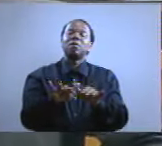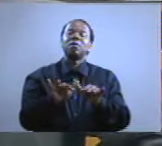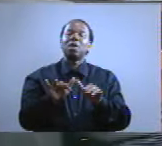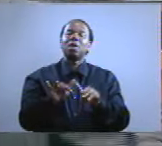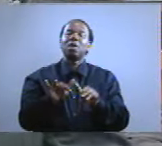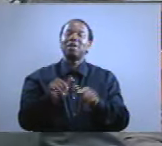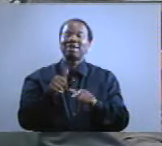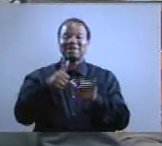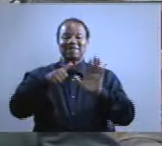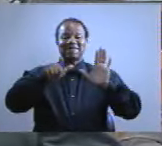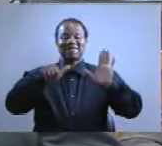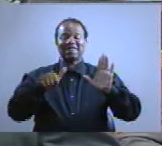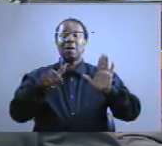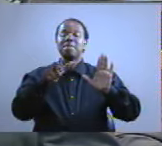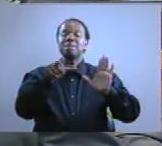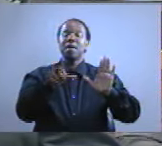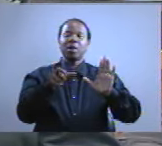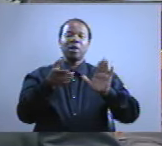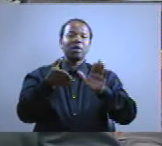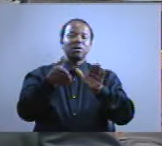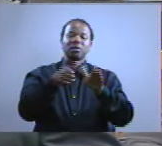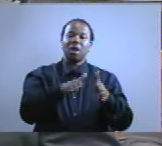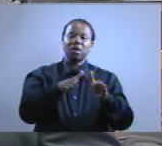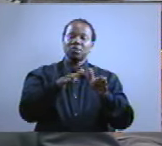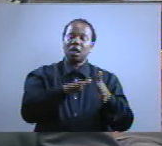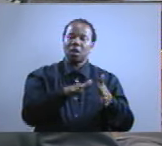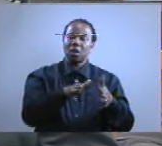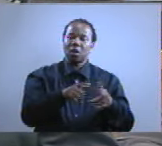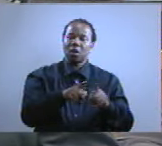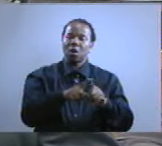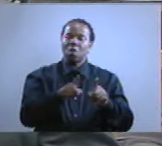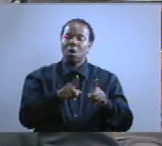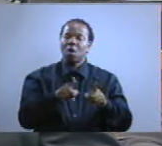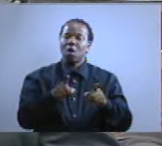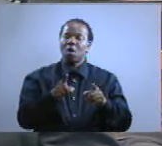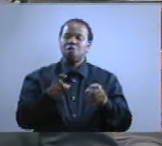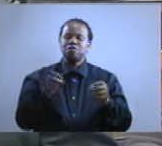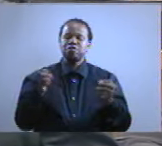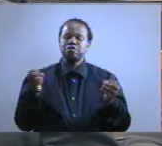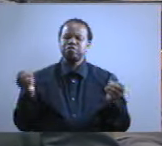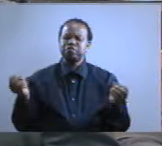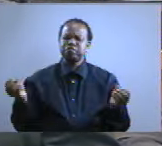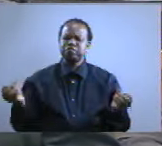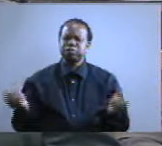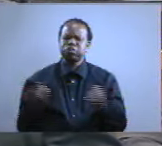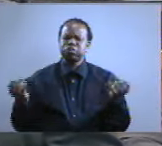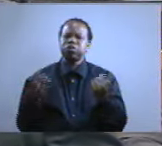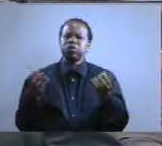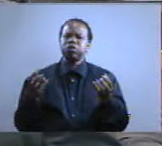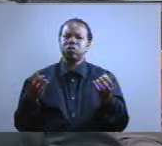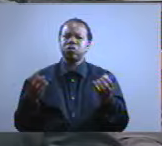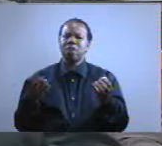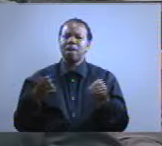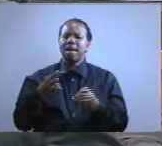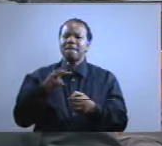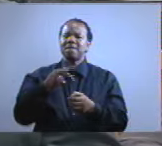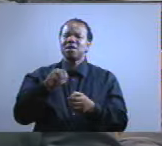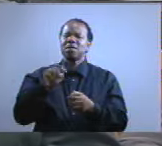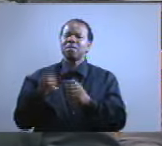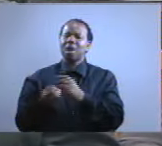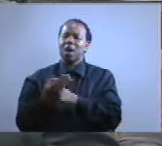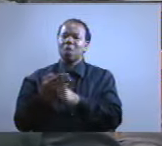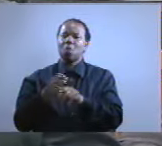6 people as a result of an horrific explosion at Rolf Laboratories in Middelburg on Monday, 14th